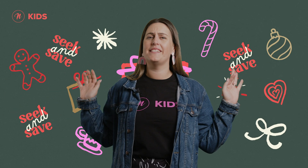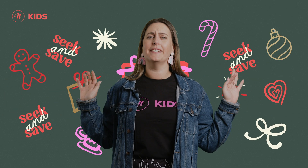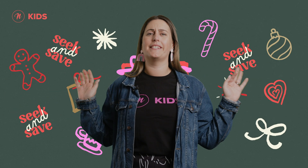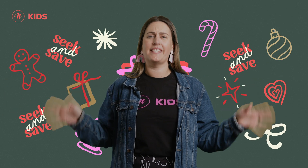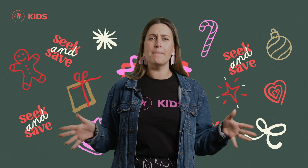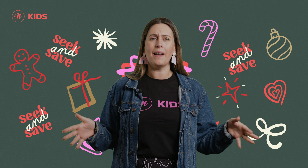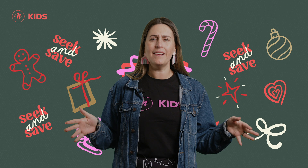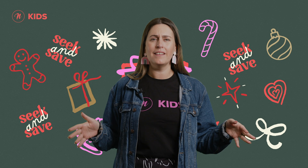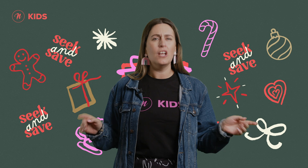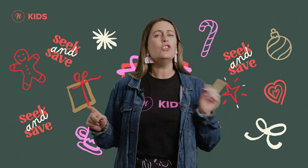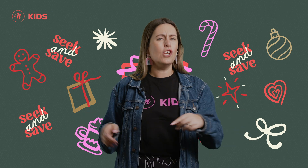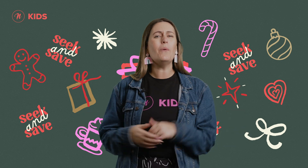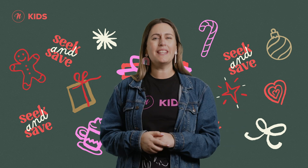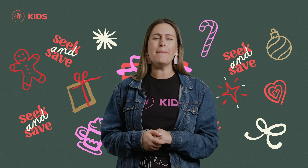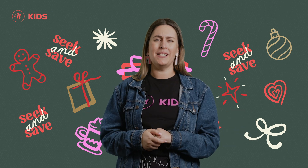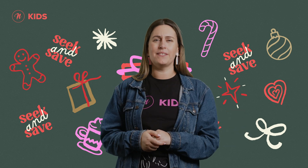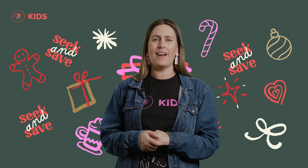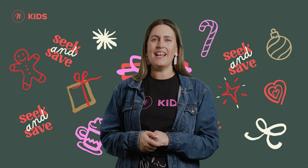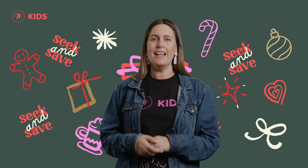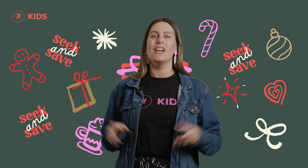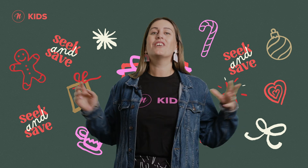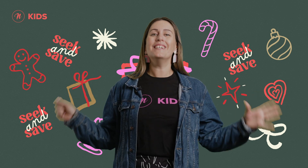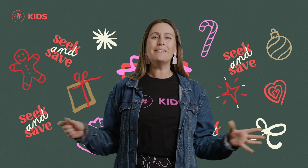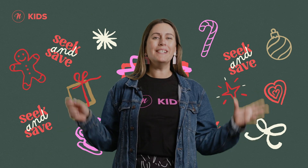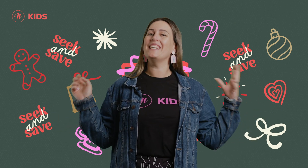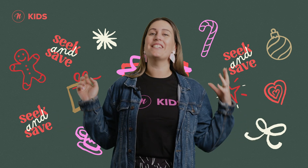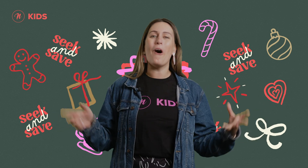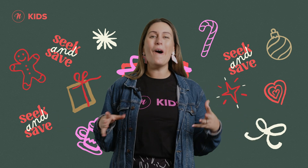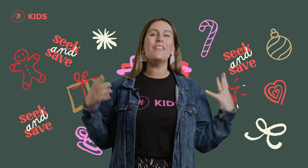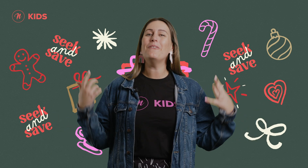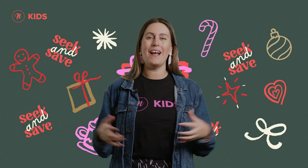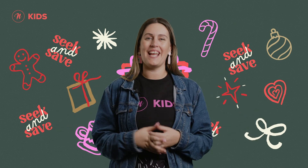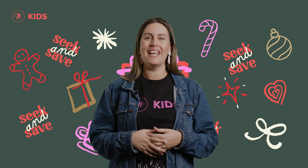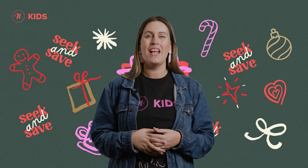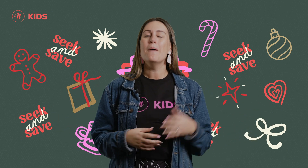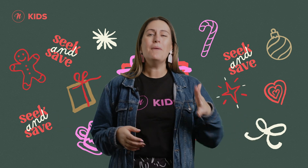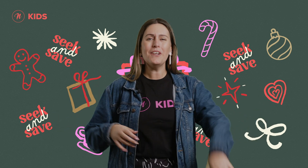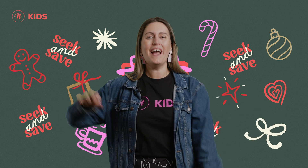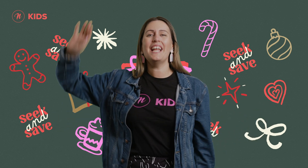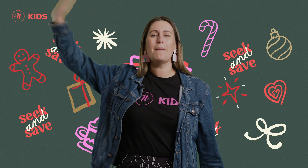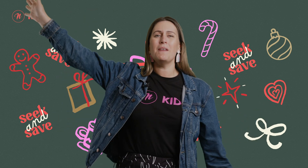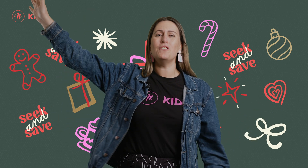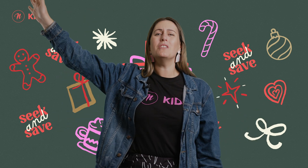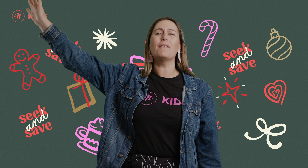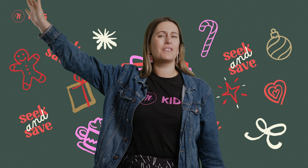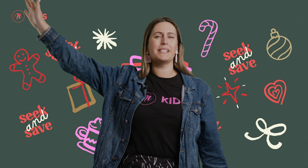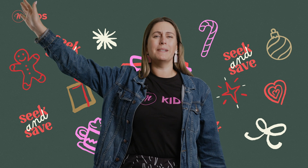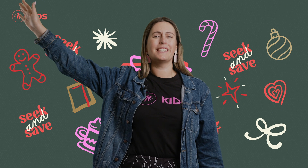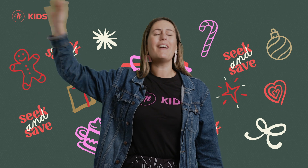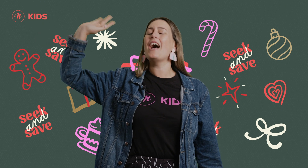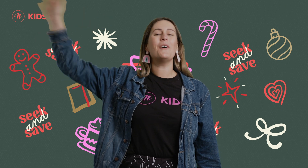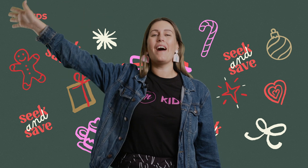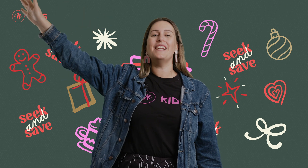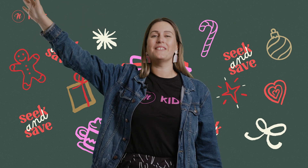believe it's December? You know what that means, right? Christmas is on the way. Put your hand up if you love